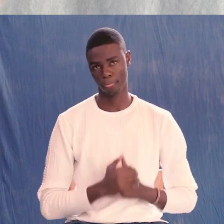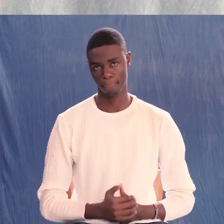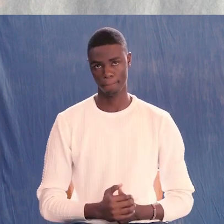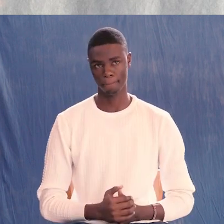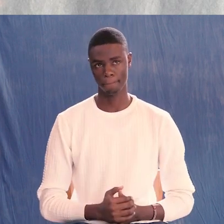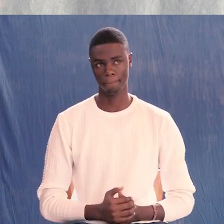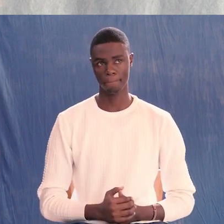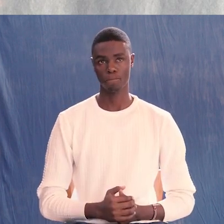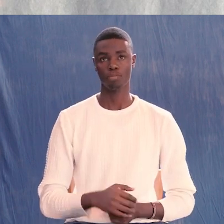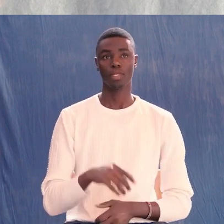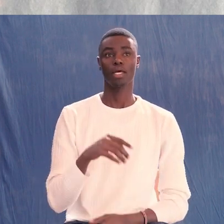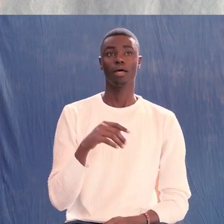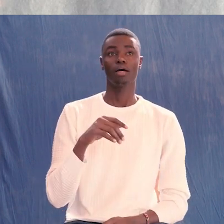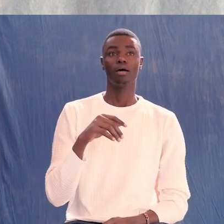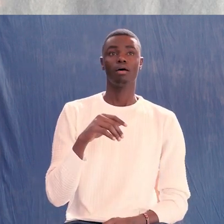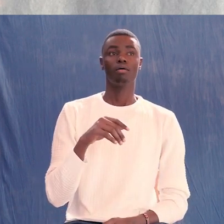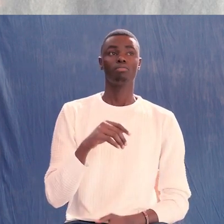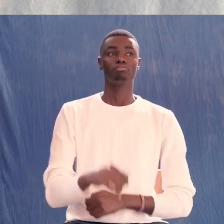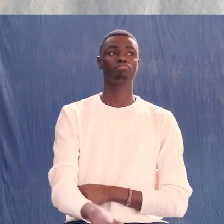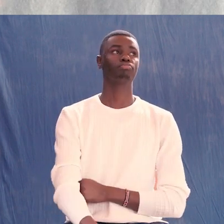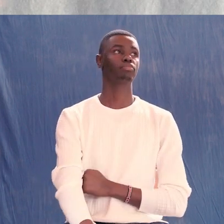that the New Testament epistles give.